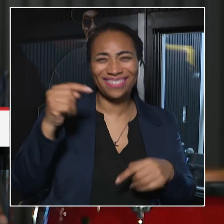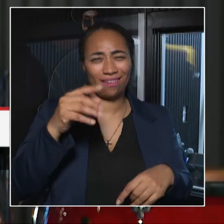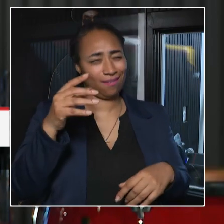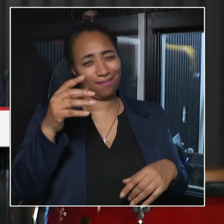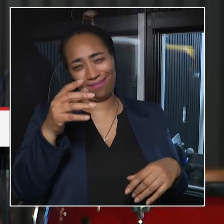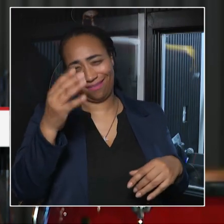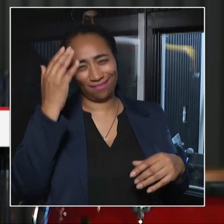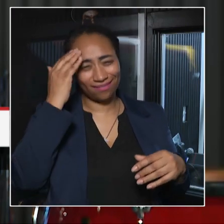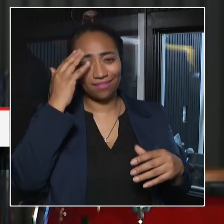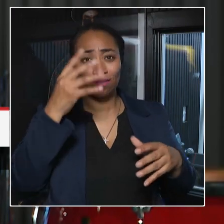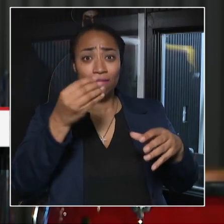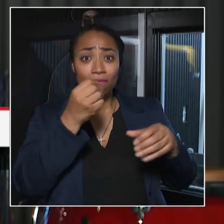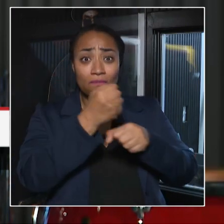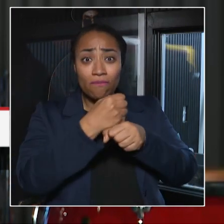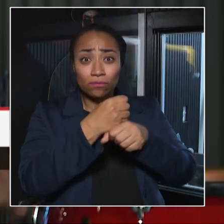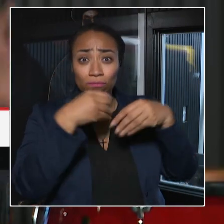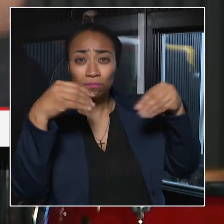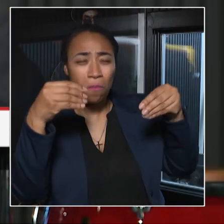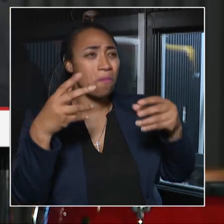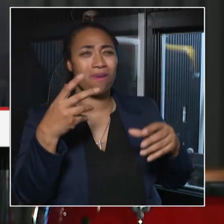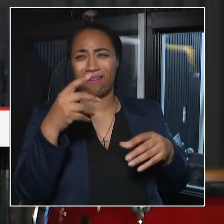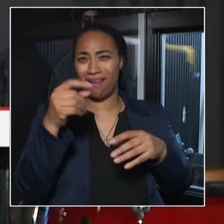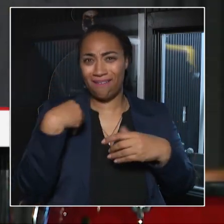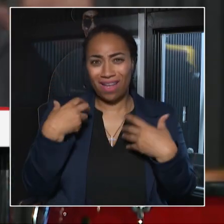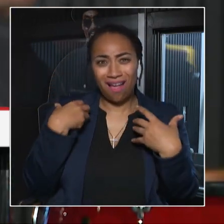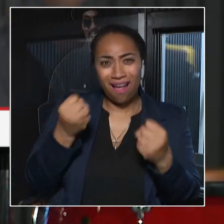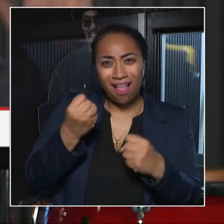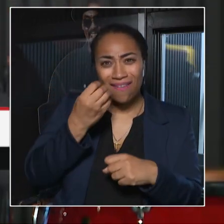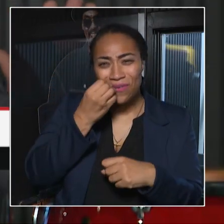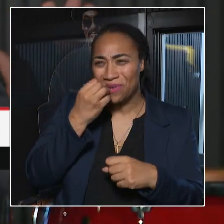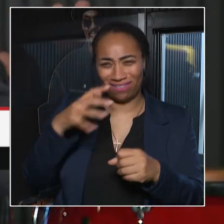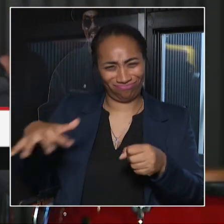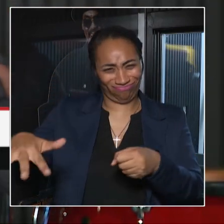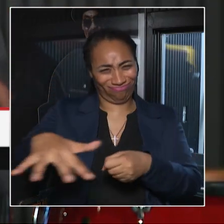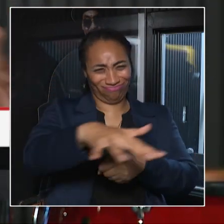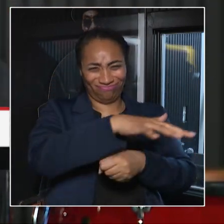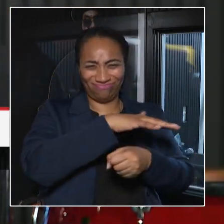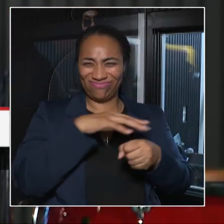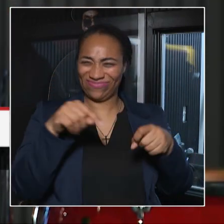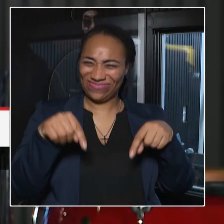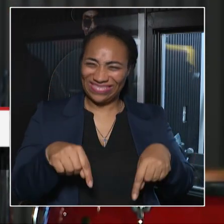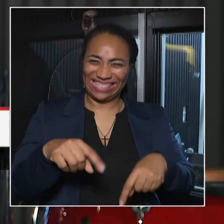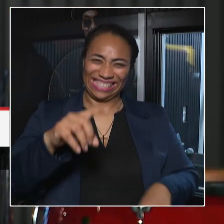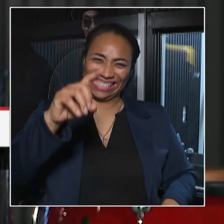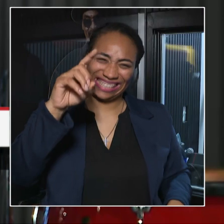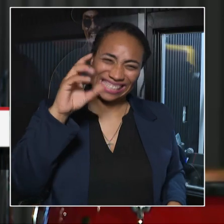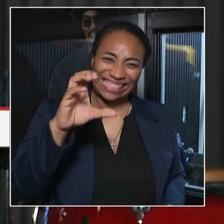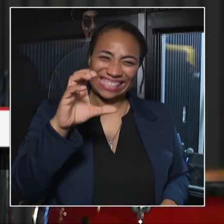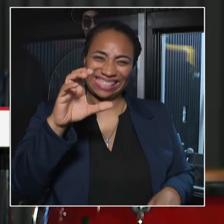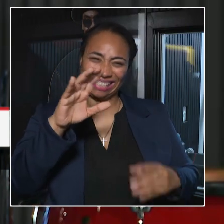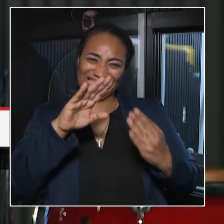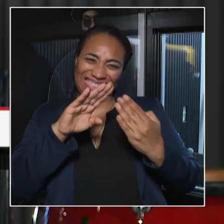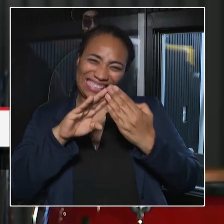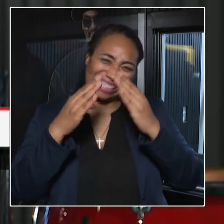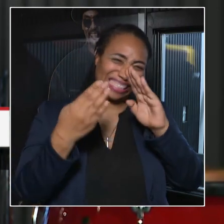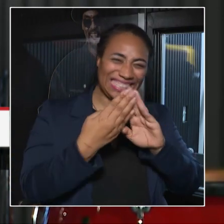Kitchen Savages, D-City Smoke. I mean, I can go on and on and on, y'all. But this sister was the one who made people want to come here and made